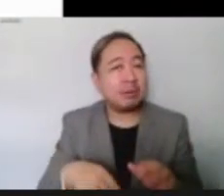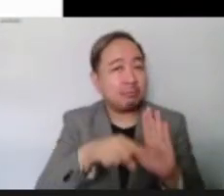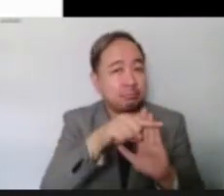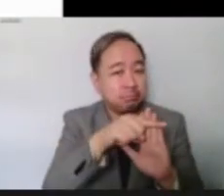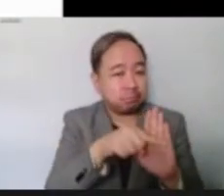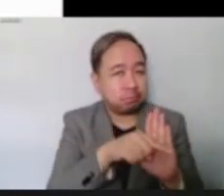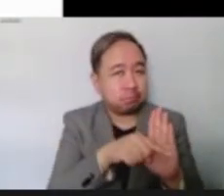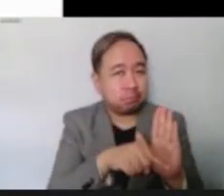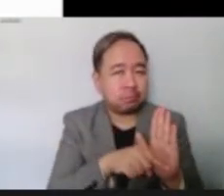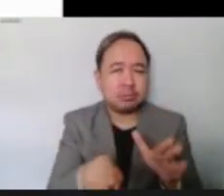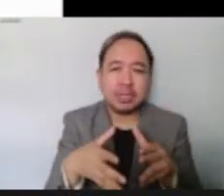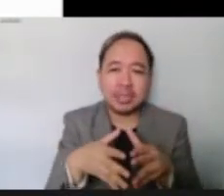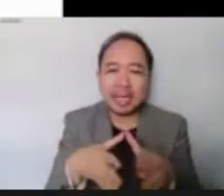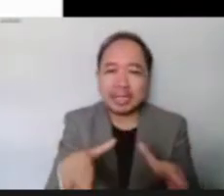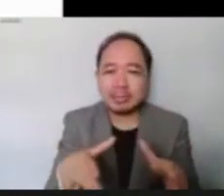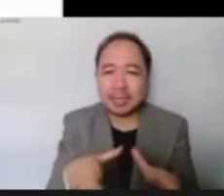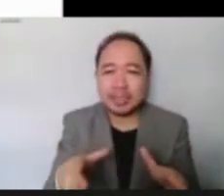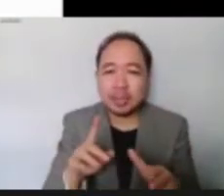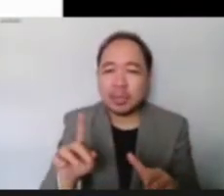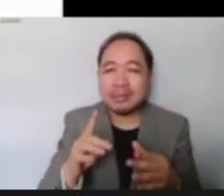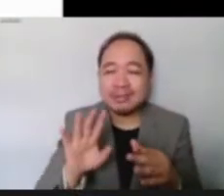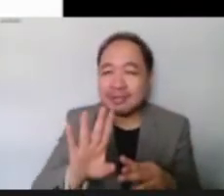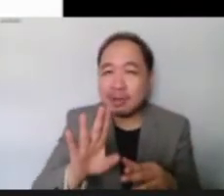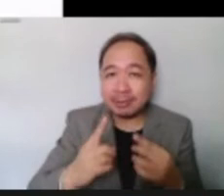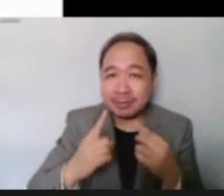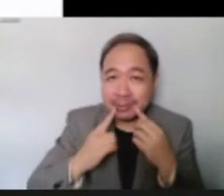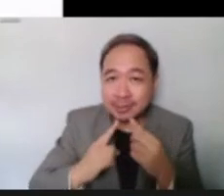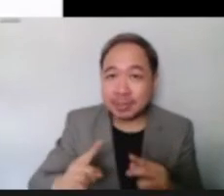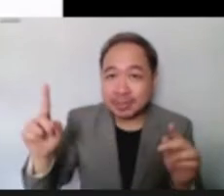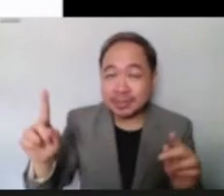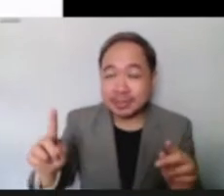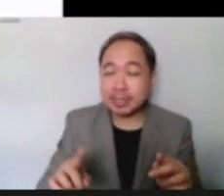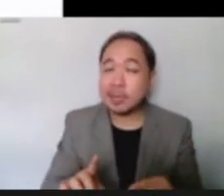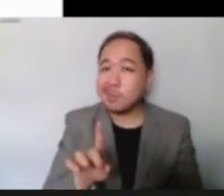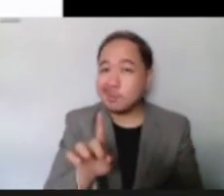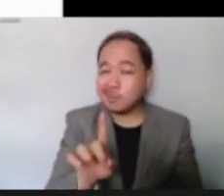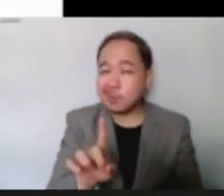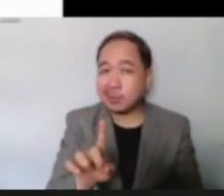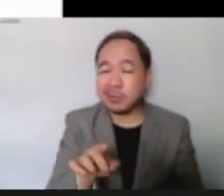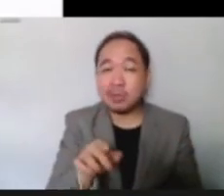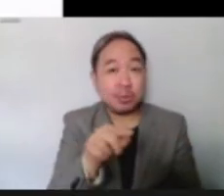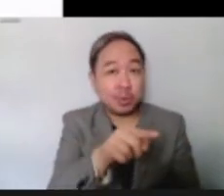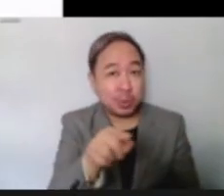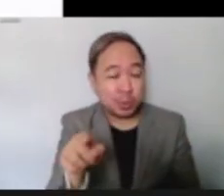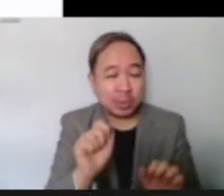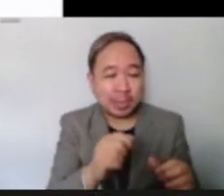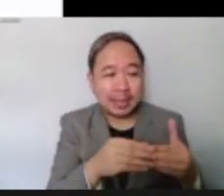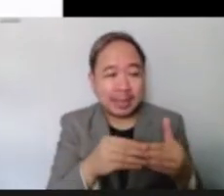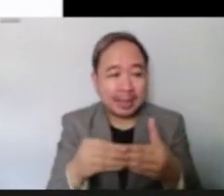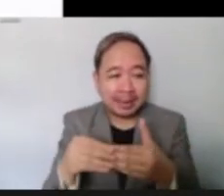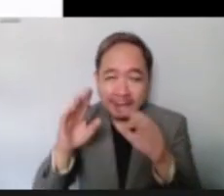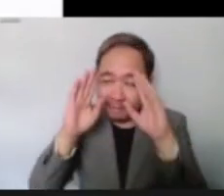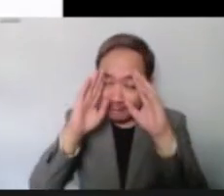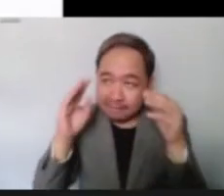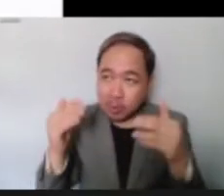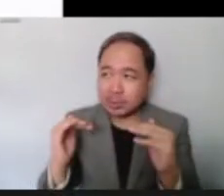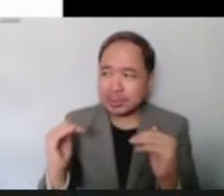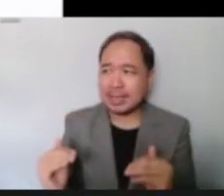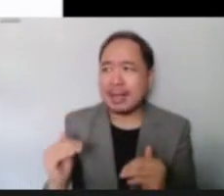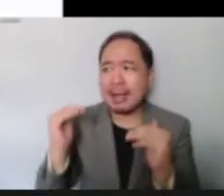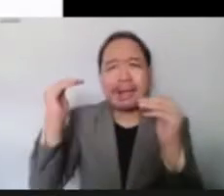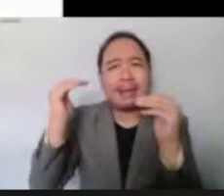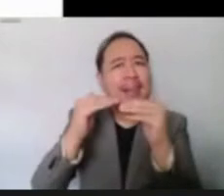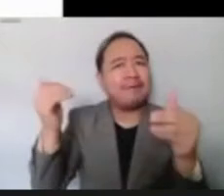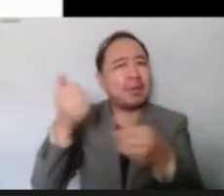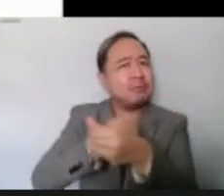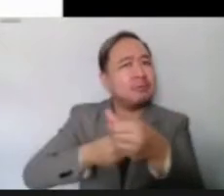Define what will be success but also you will direct them to focus on the high level elements and remain